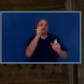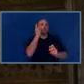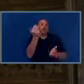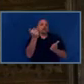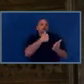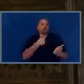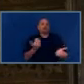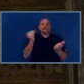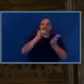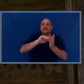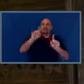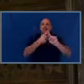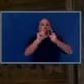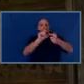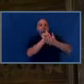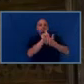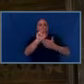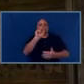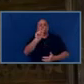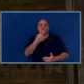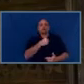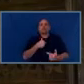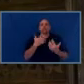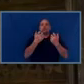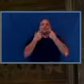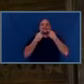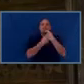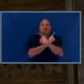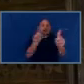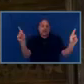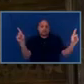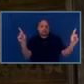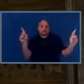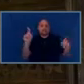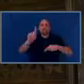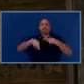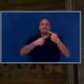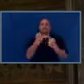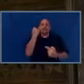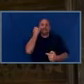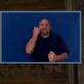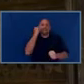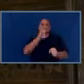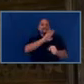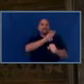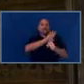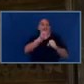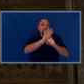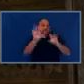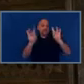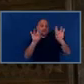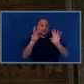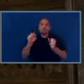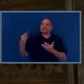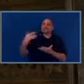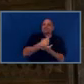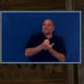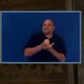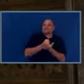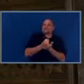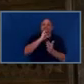make an announcement, especially regarding whether or not sufficient sample was collected. So that's very exciting.